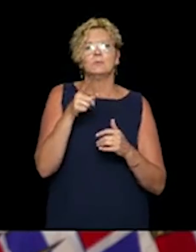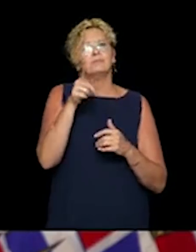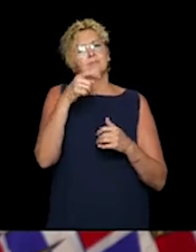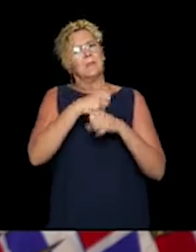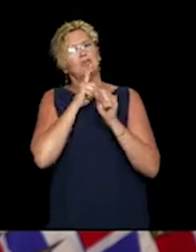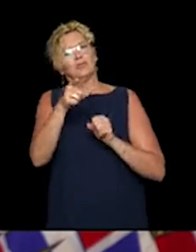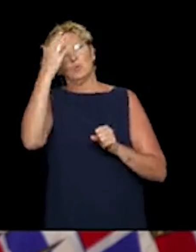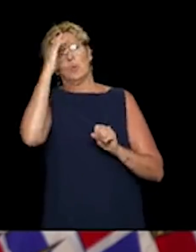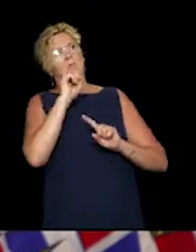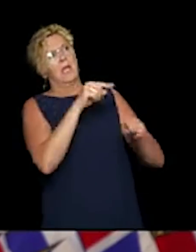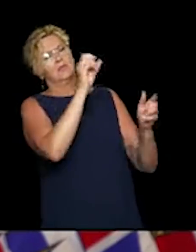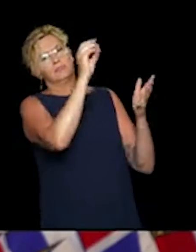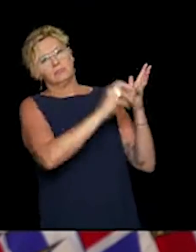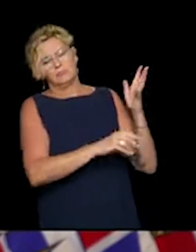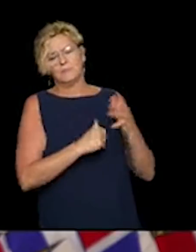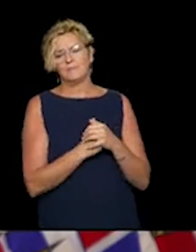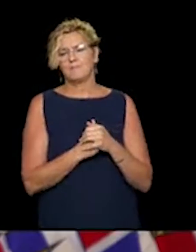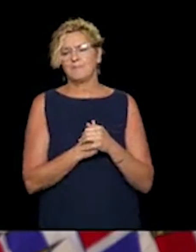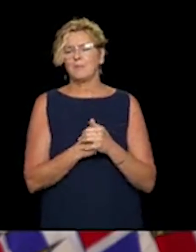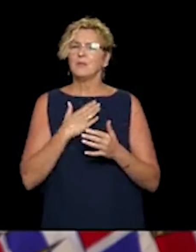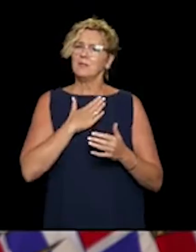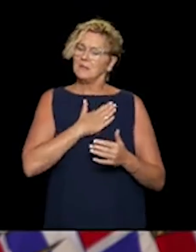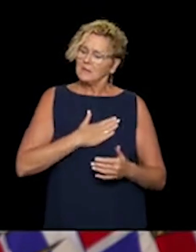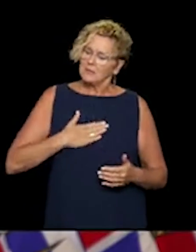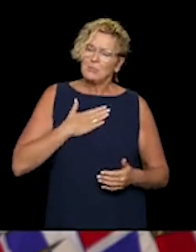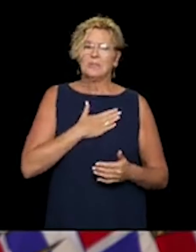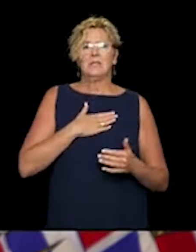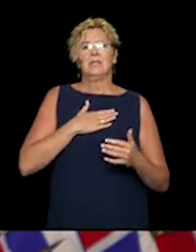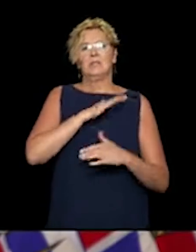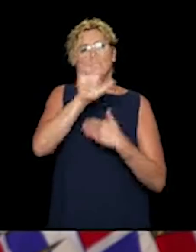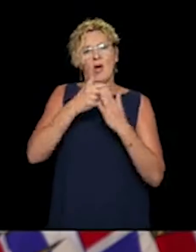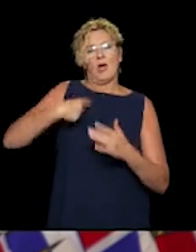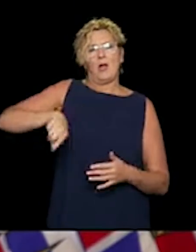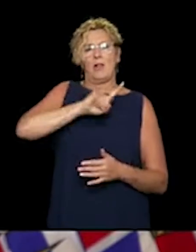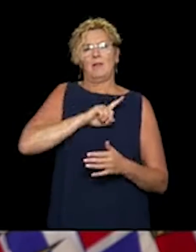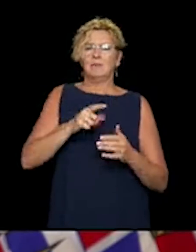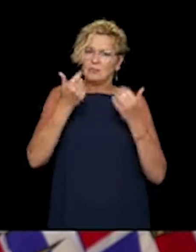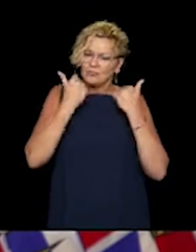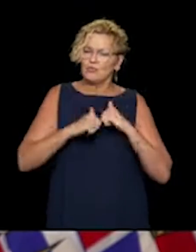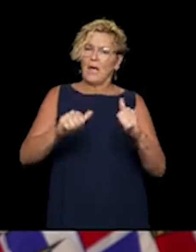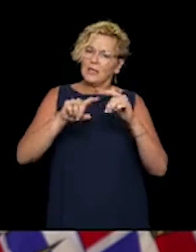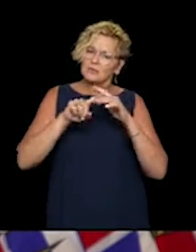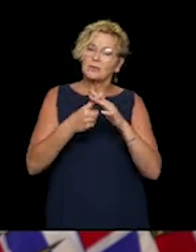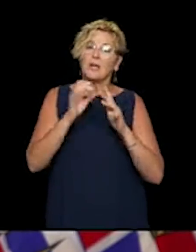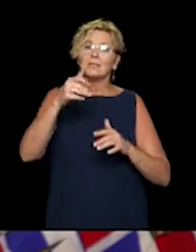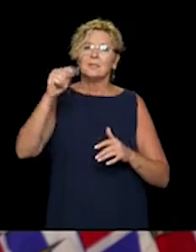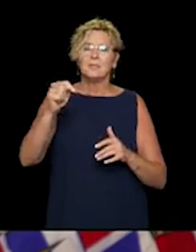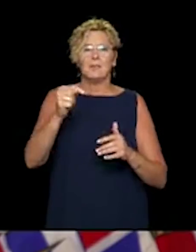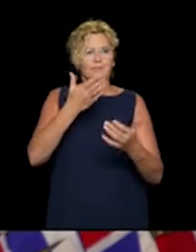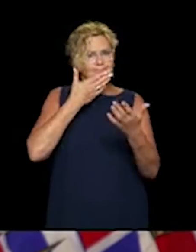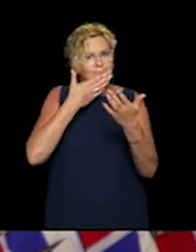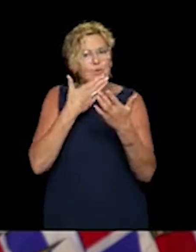safe. So let's start today to find our new balance. Let's start September knowing